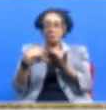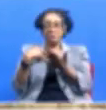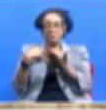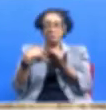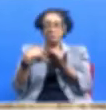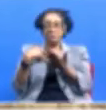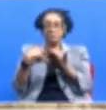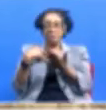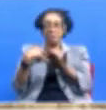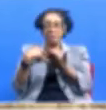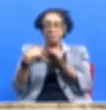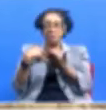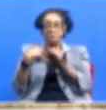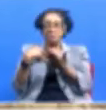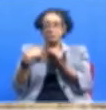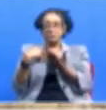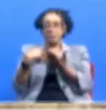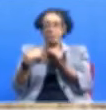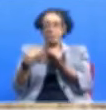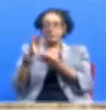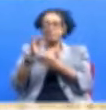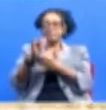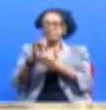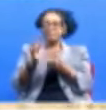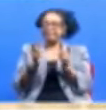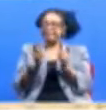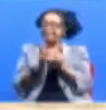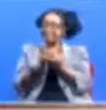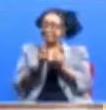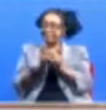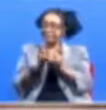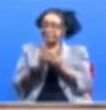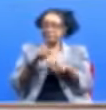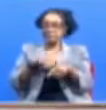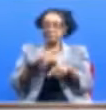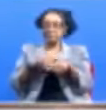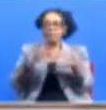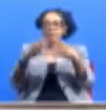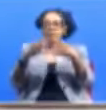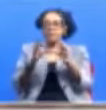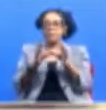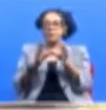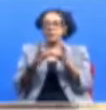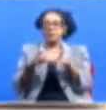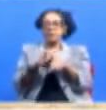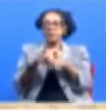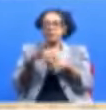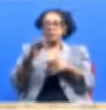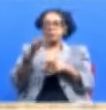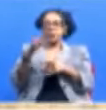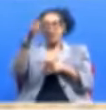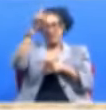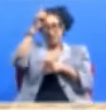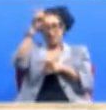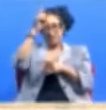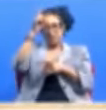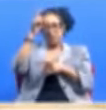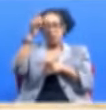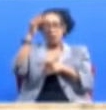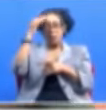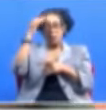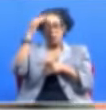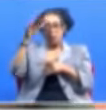It was moments of intense pain and grief when family and friends at Chumoi village learned of a banditry